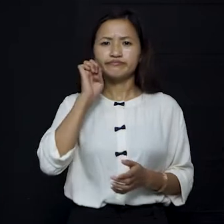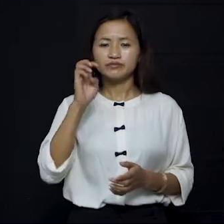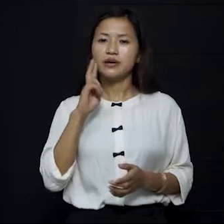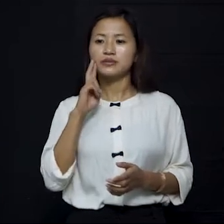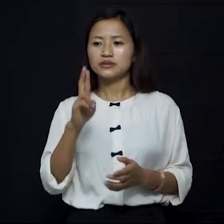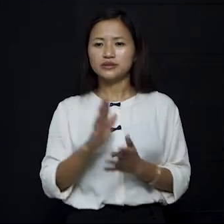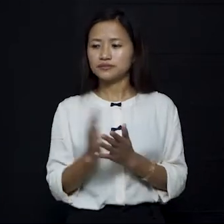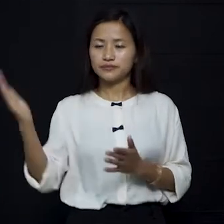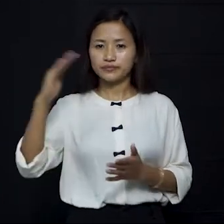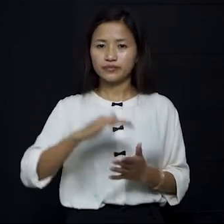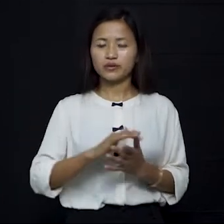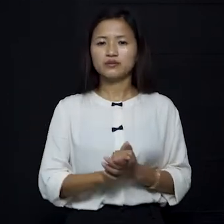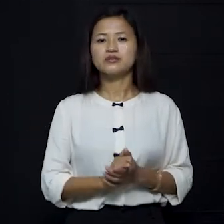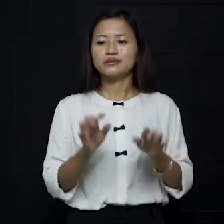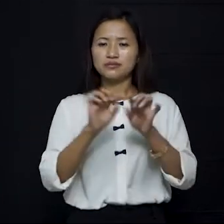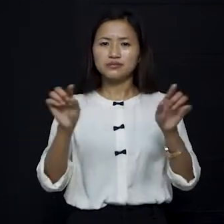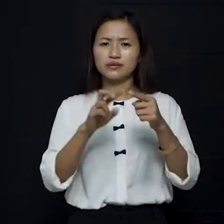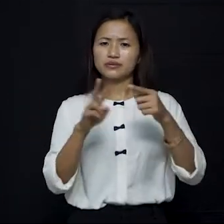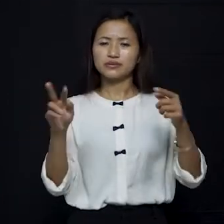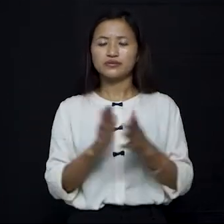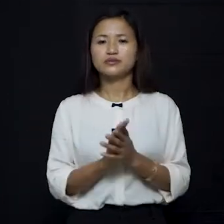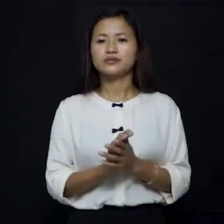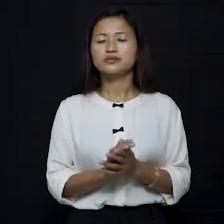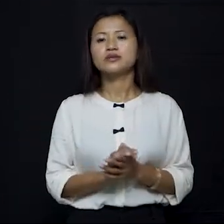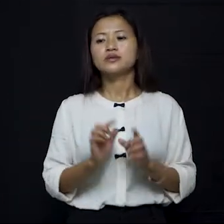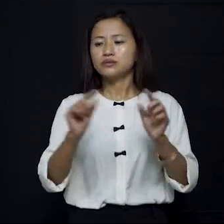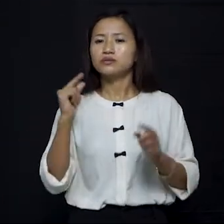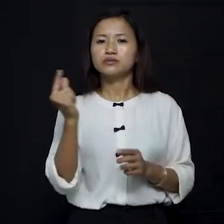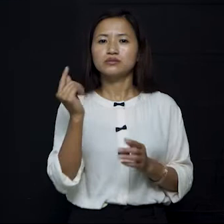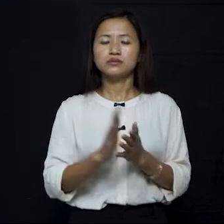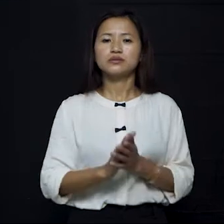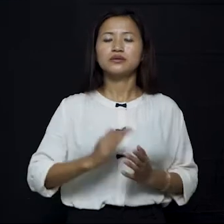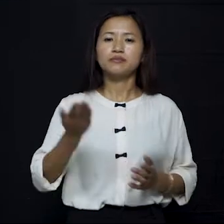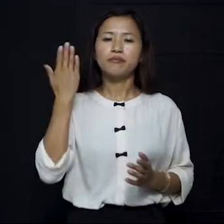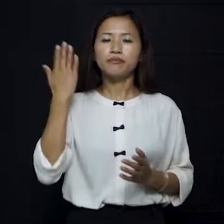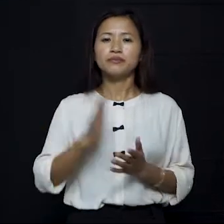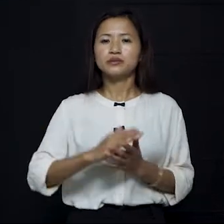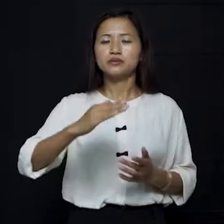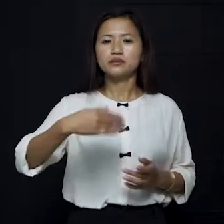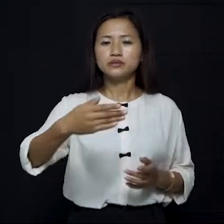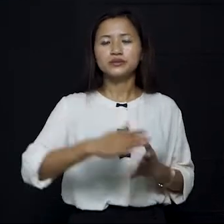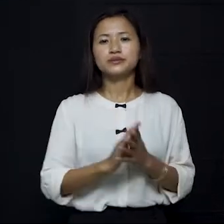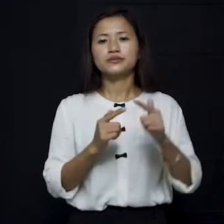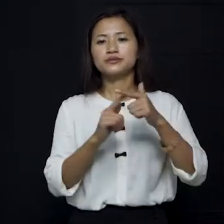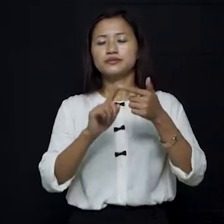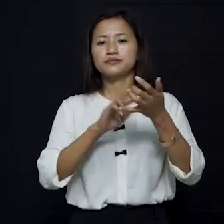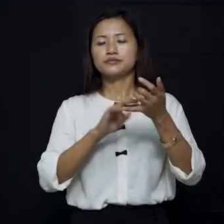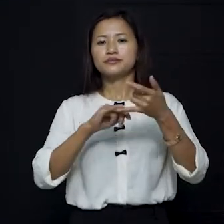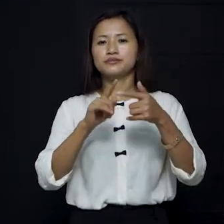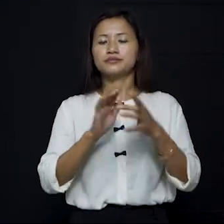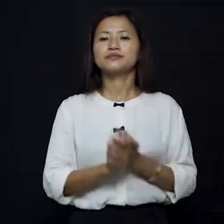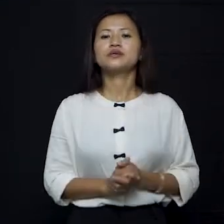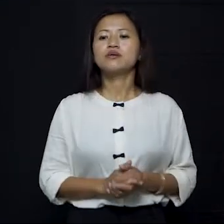the type of sentences, you can use the past continuous tense, okay? If you want to refer to a certain point of time when